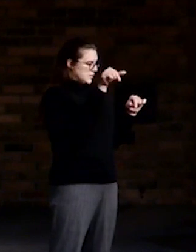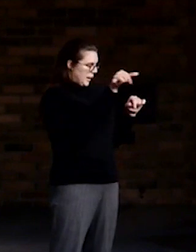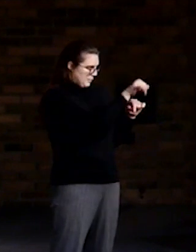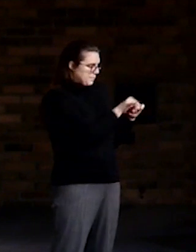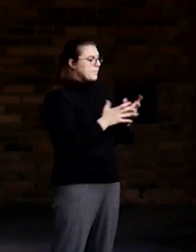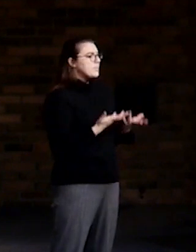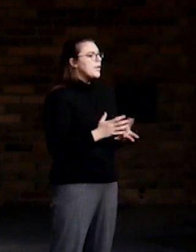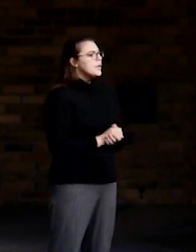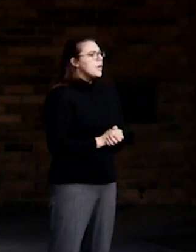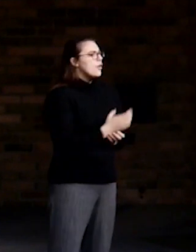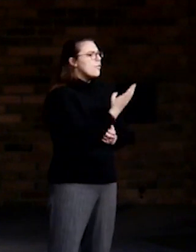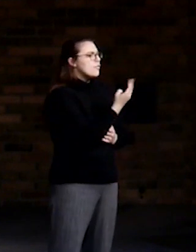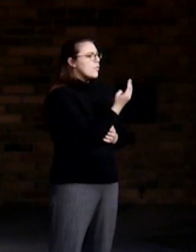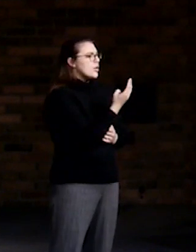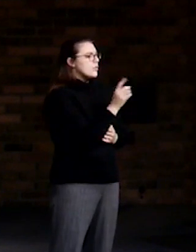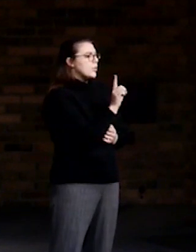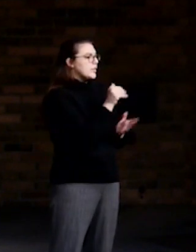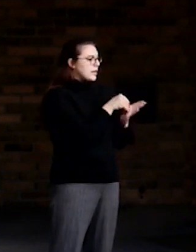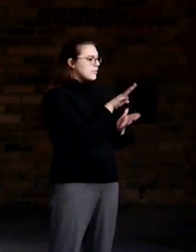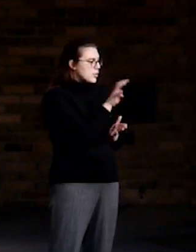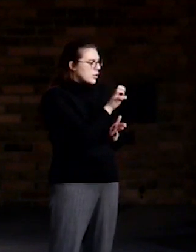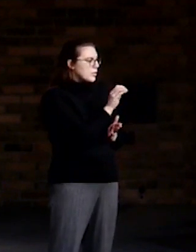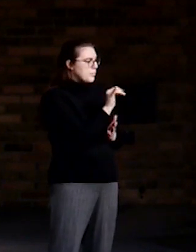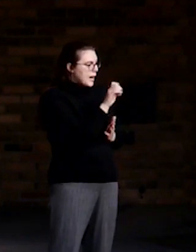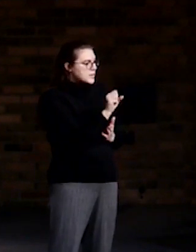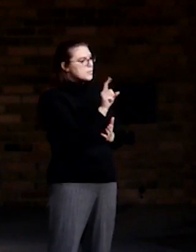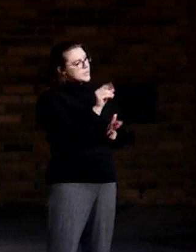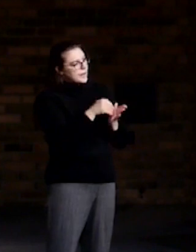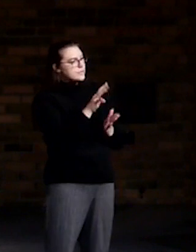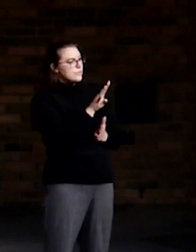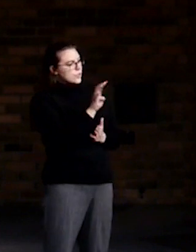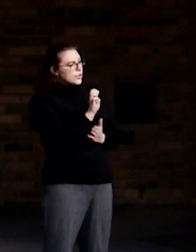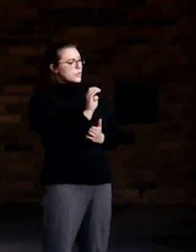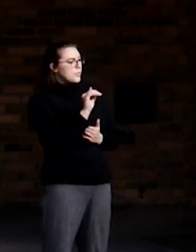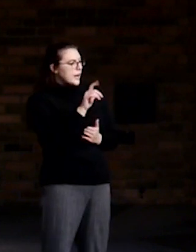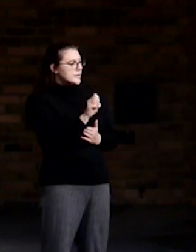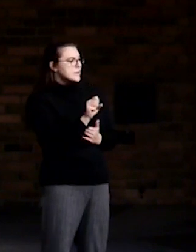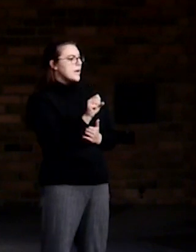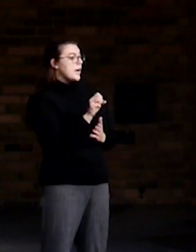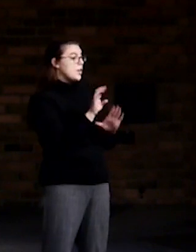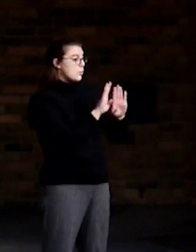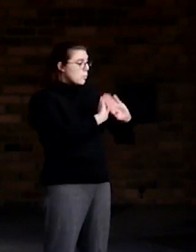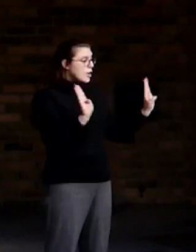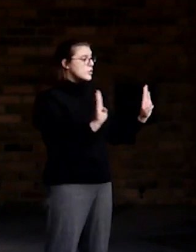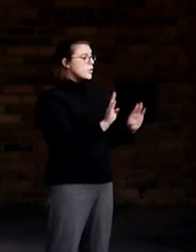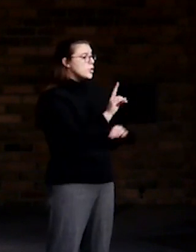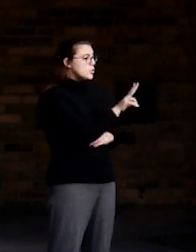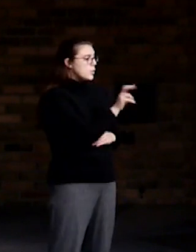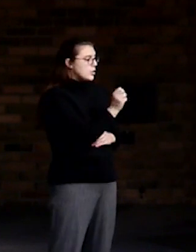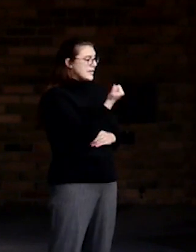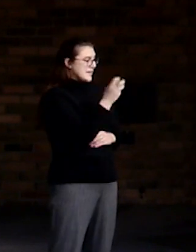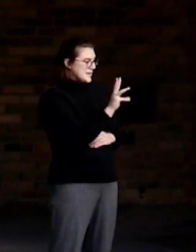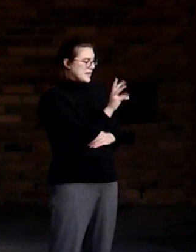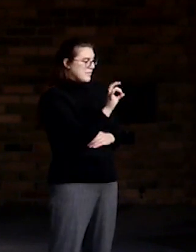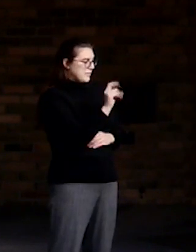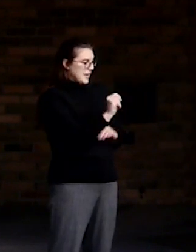be 1,400 miles by 1,400 miles by 1,400 miles. And the walls were 216 feet thick. Now,